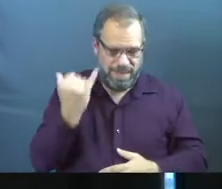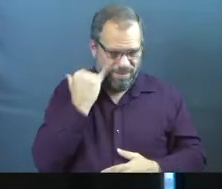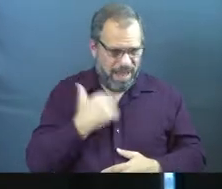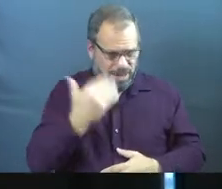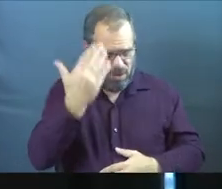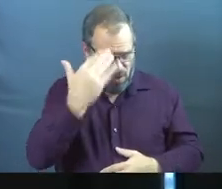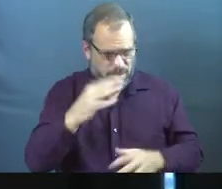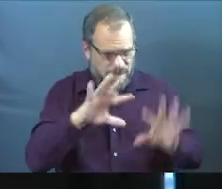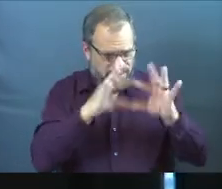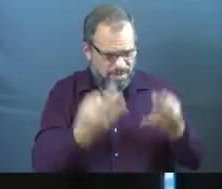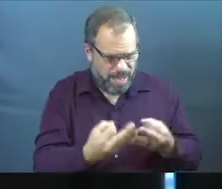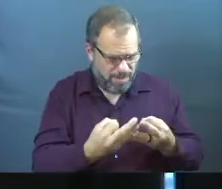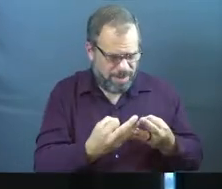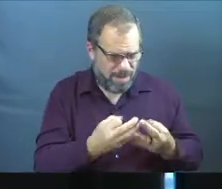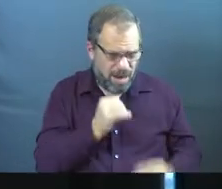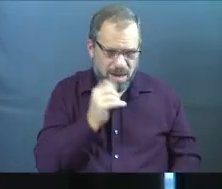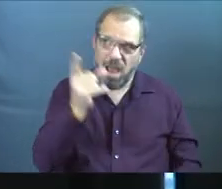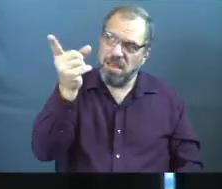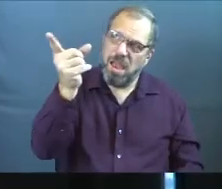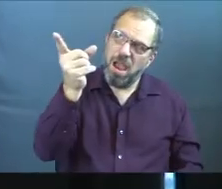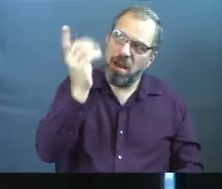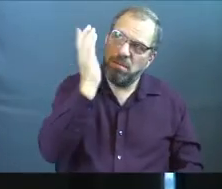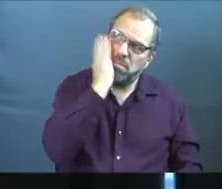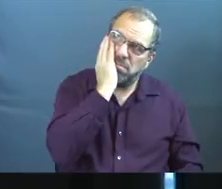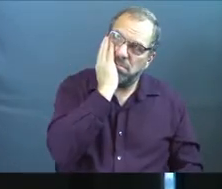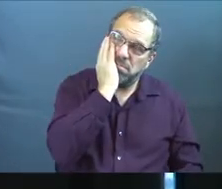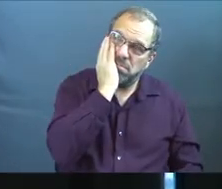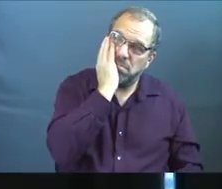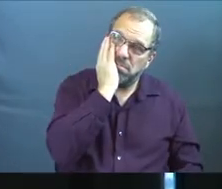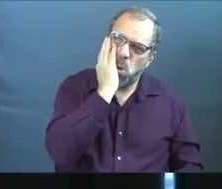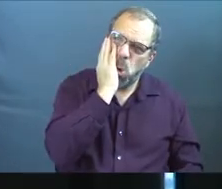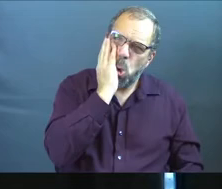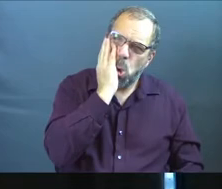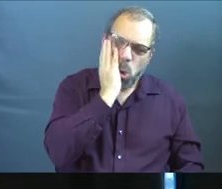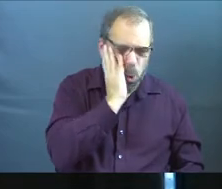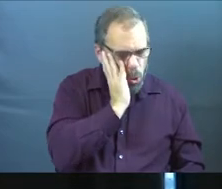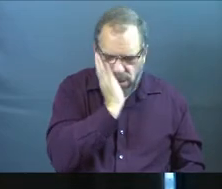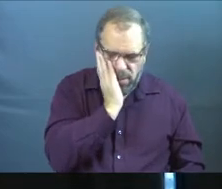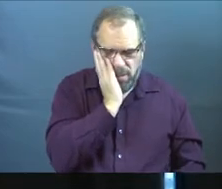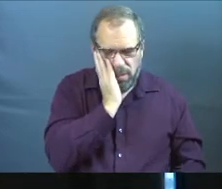know some of my loved ones won't be there? That's a hard question.